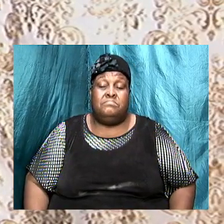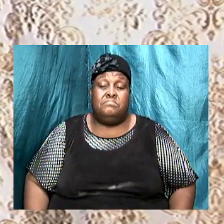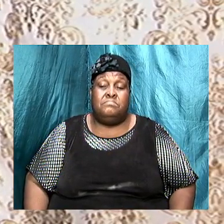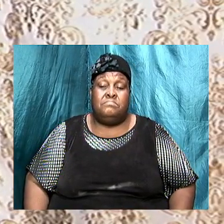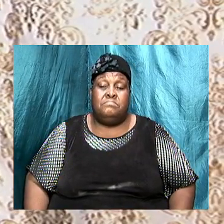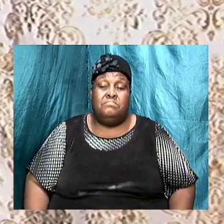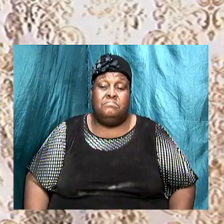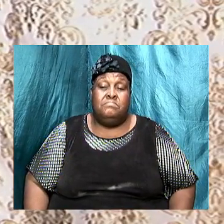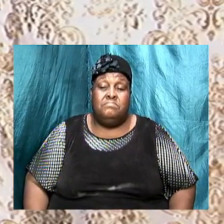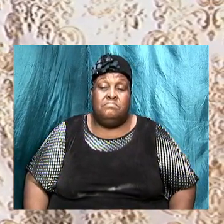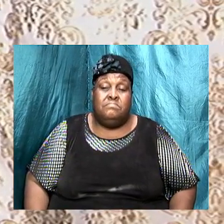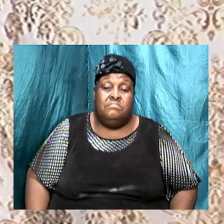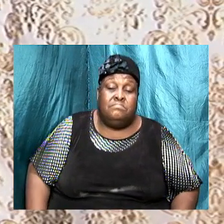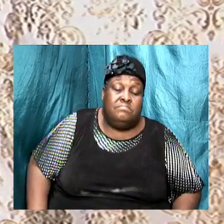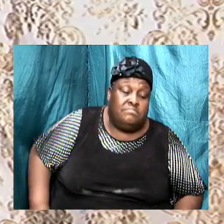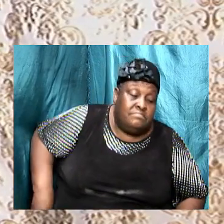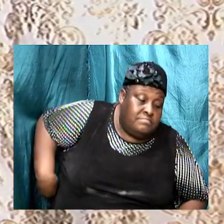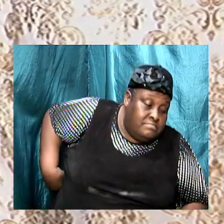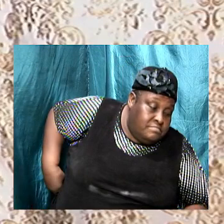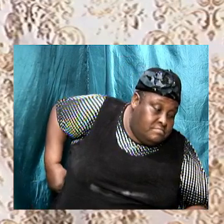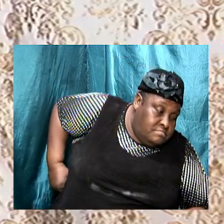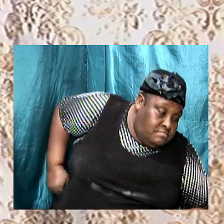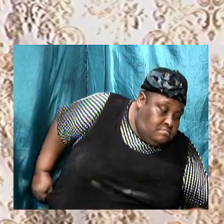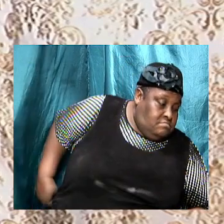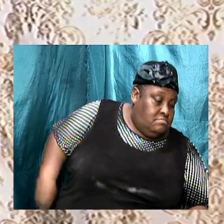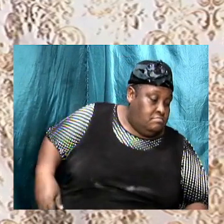Let us find Romans 12.